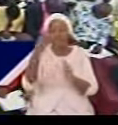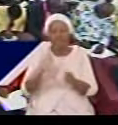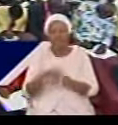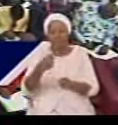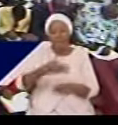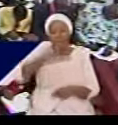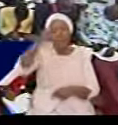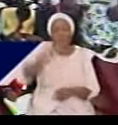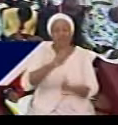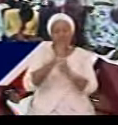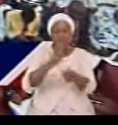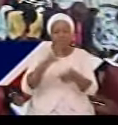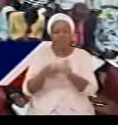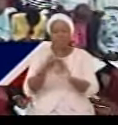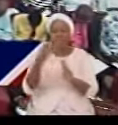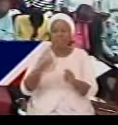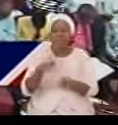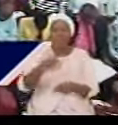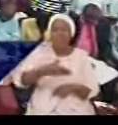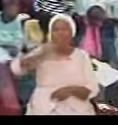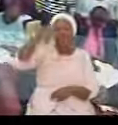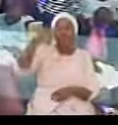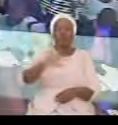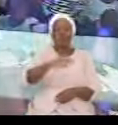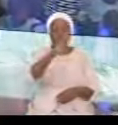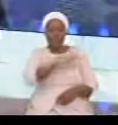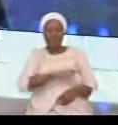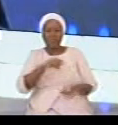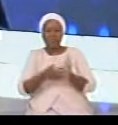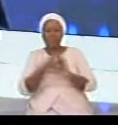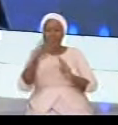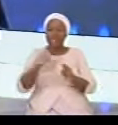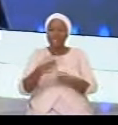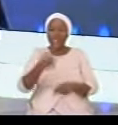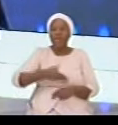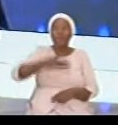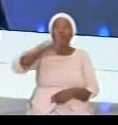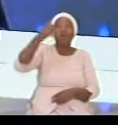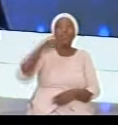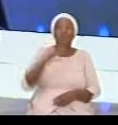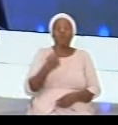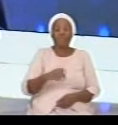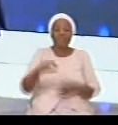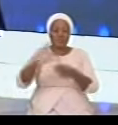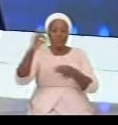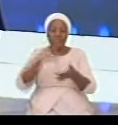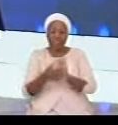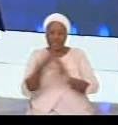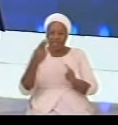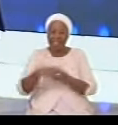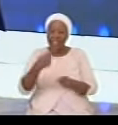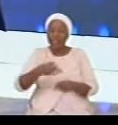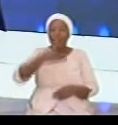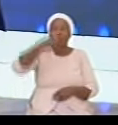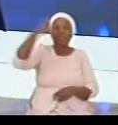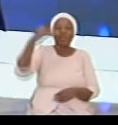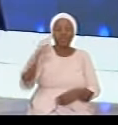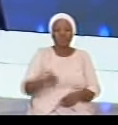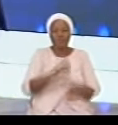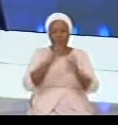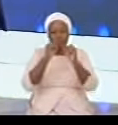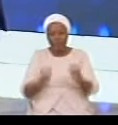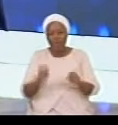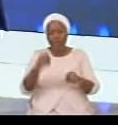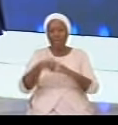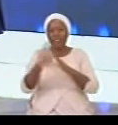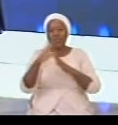best of gifts. The best of benefits. The best of the Spirit. the best of power in